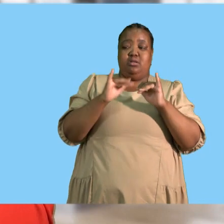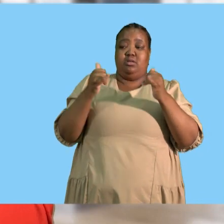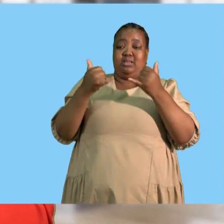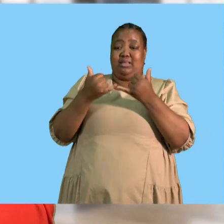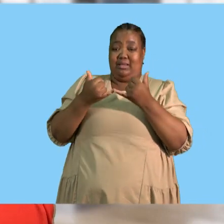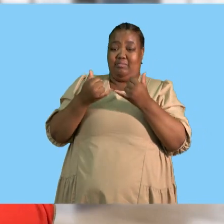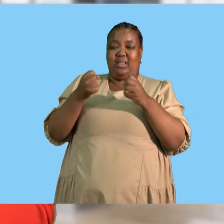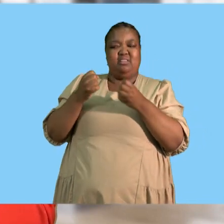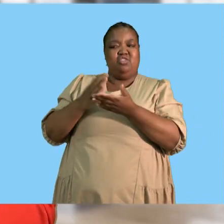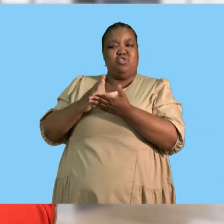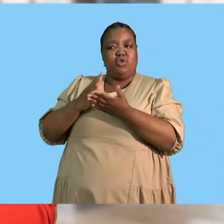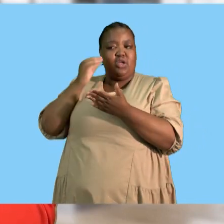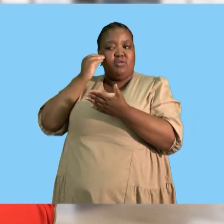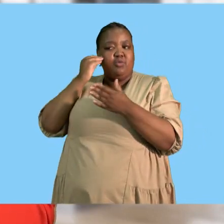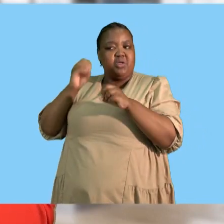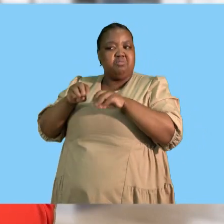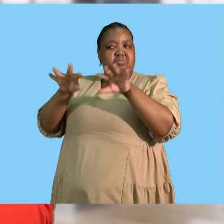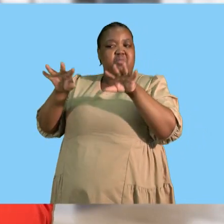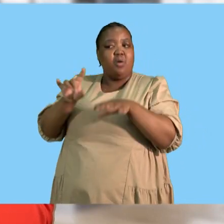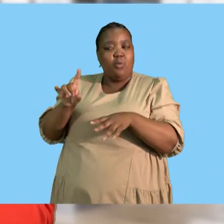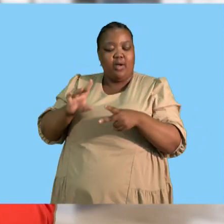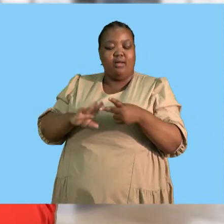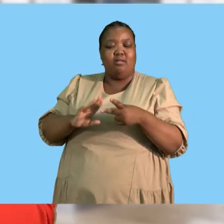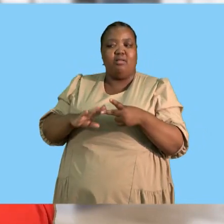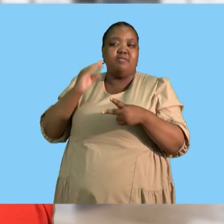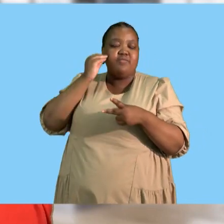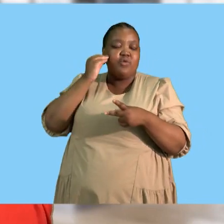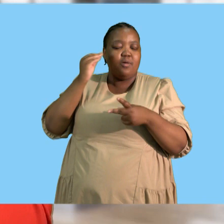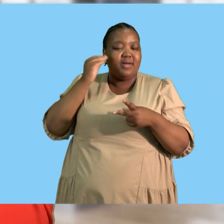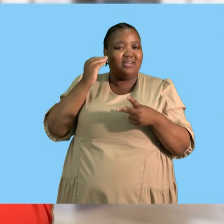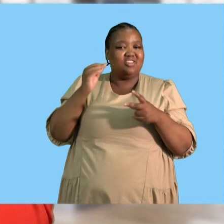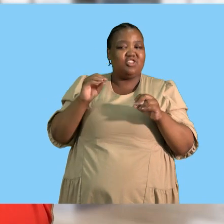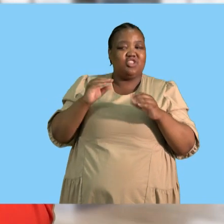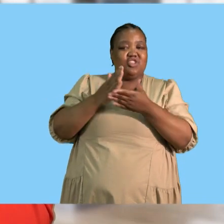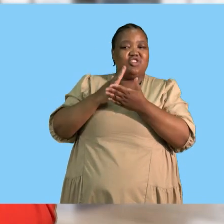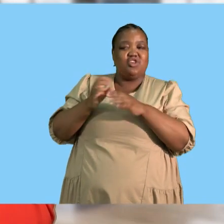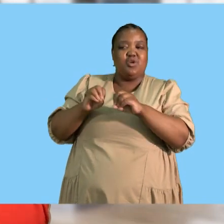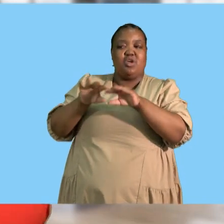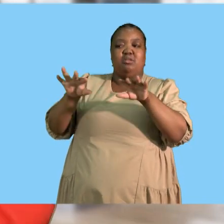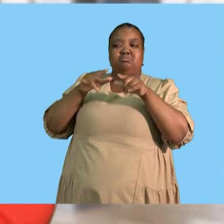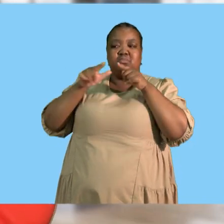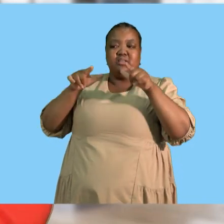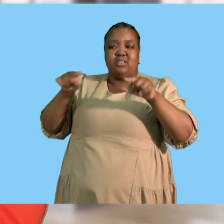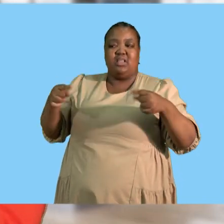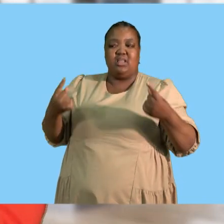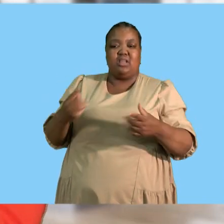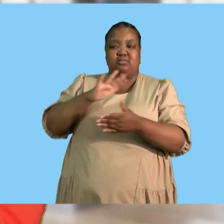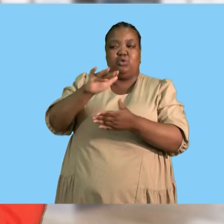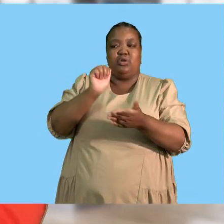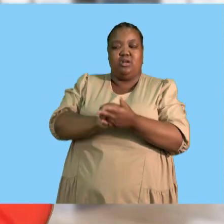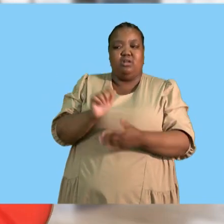the company is allowed to share to the public and what is it that they are not allowed to share to the public.